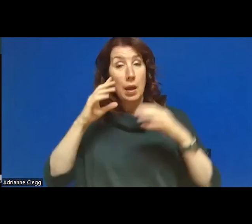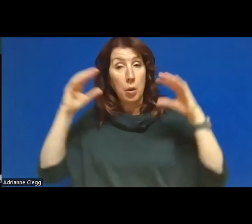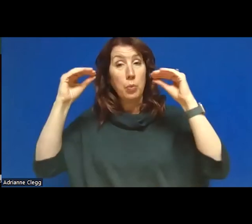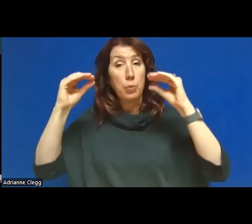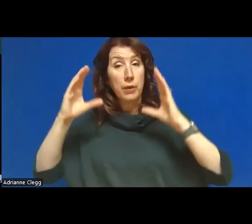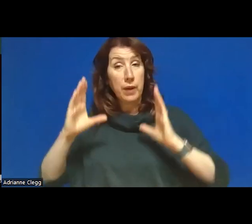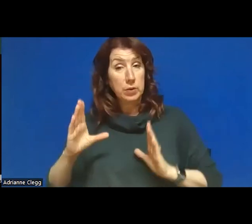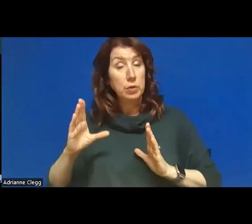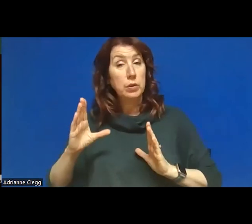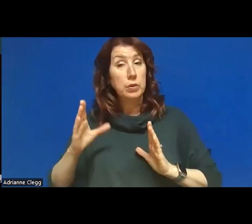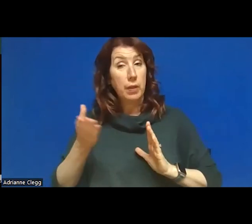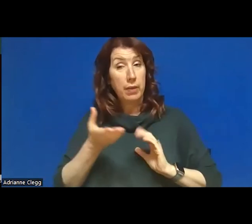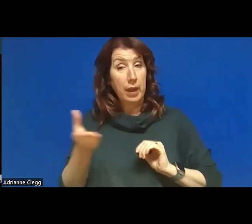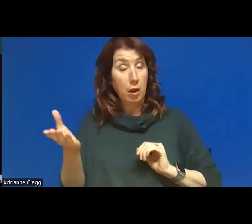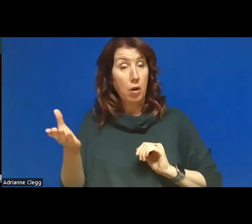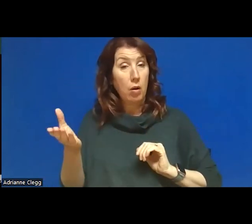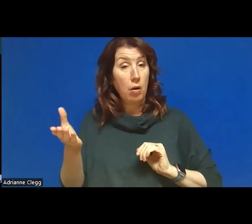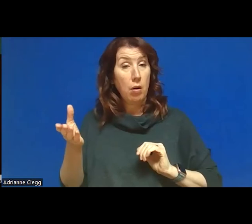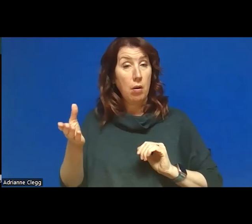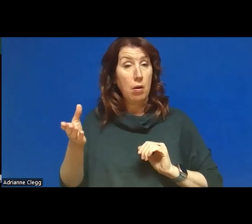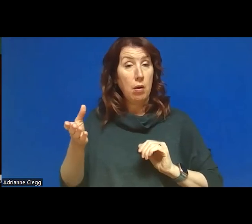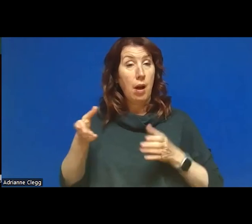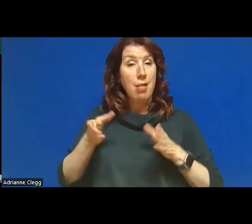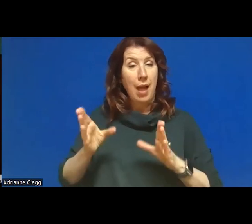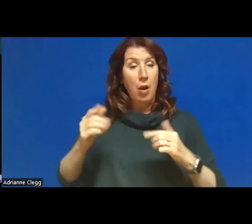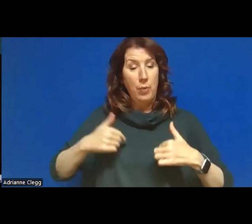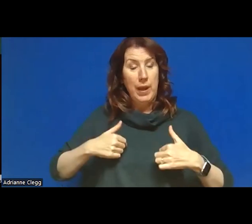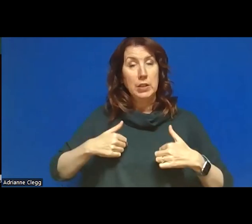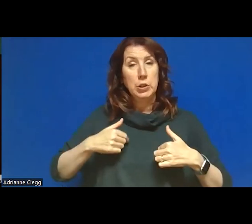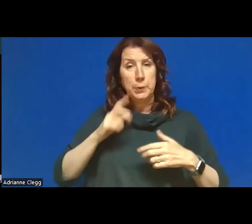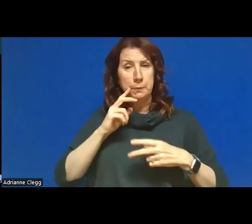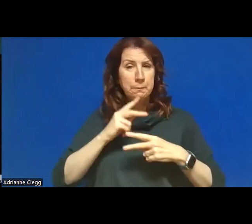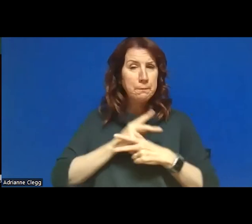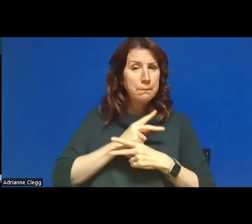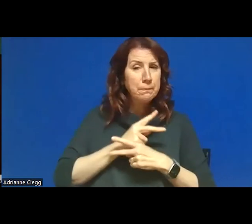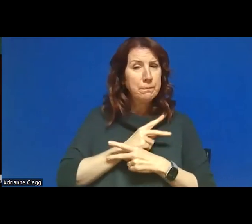to allowing me to explore my disability identity.